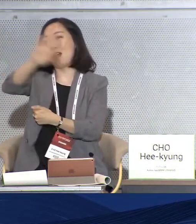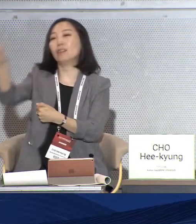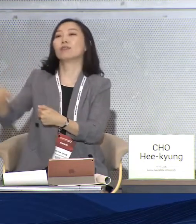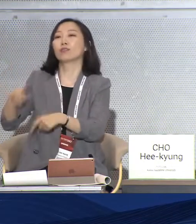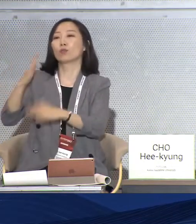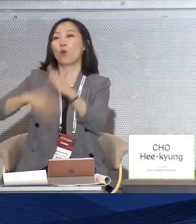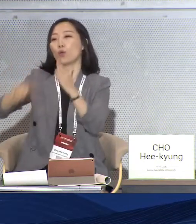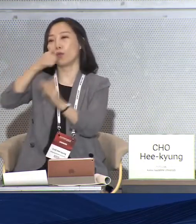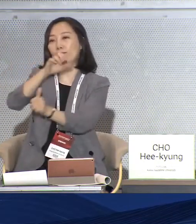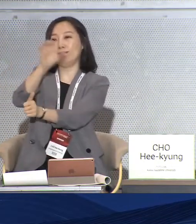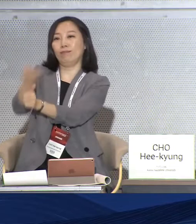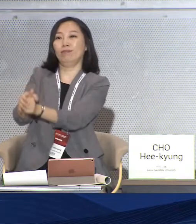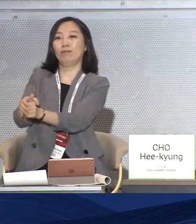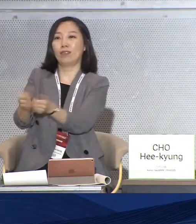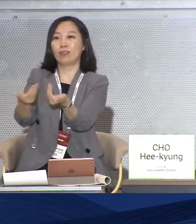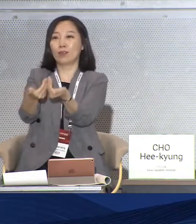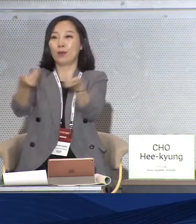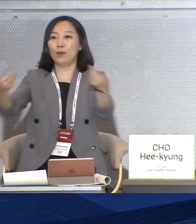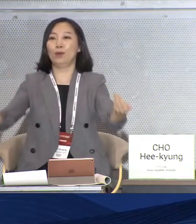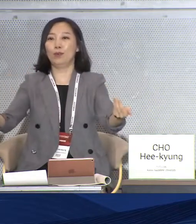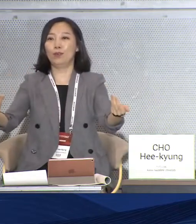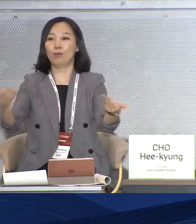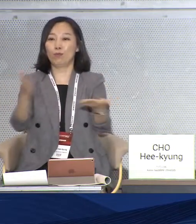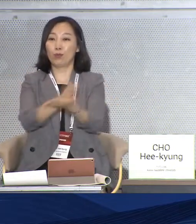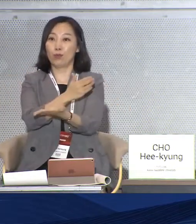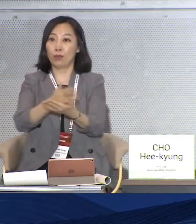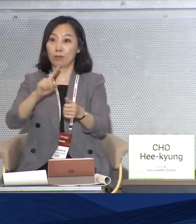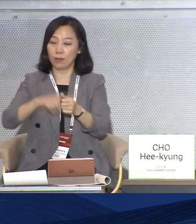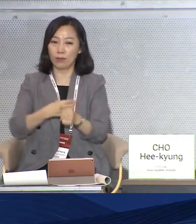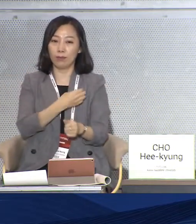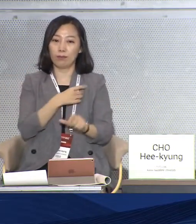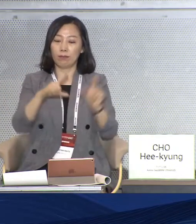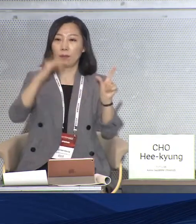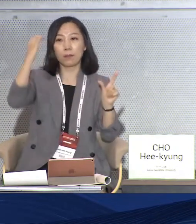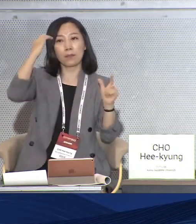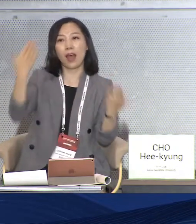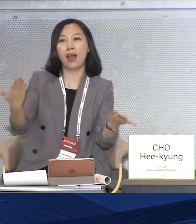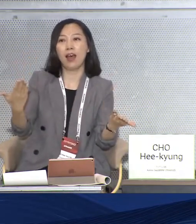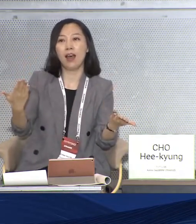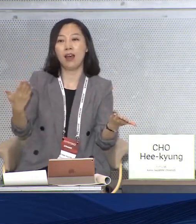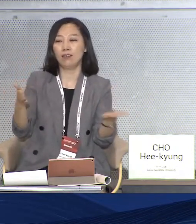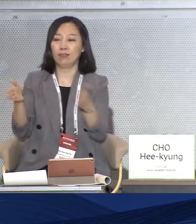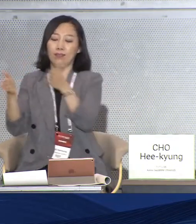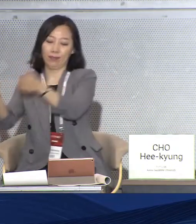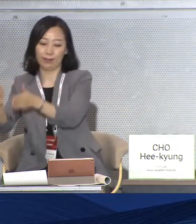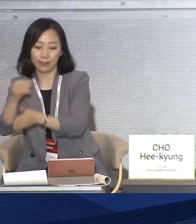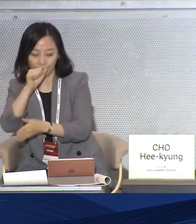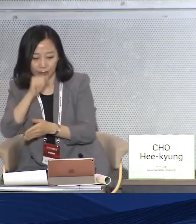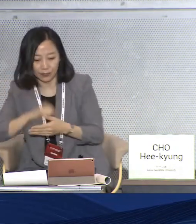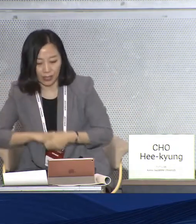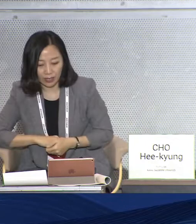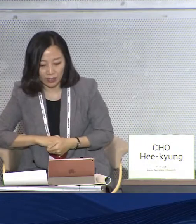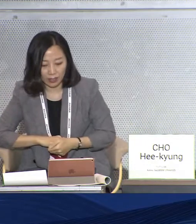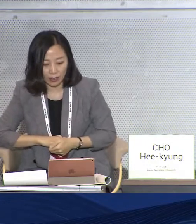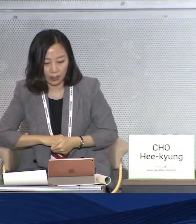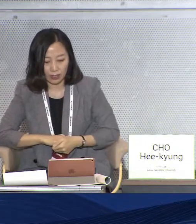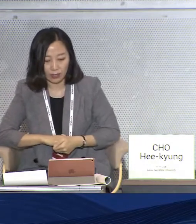expand what they do. For example, in local governments, in city halls,